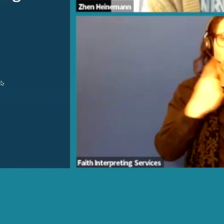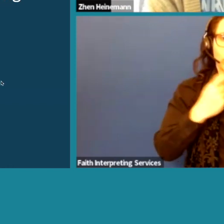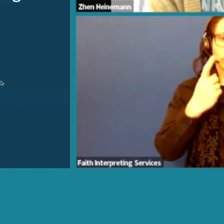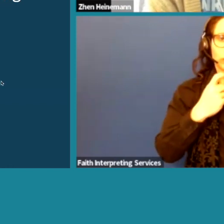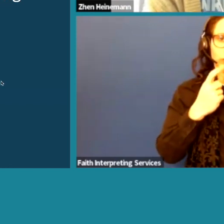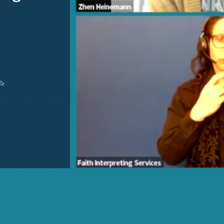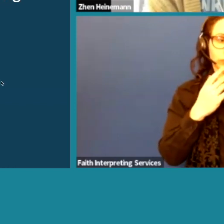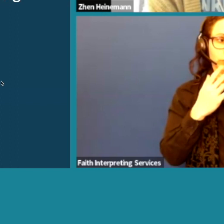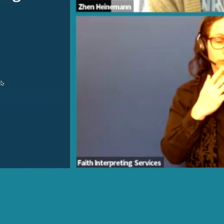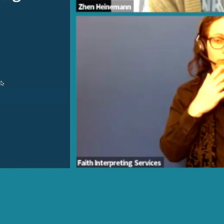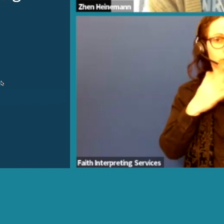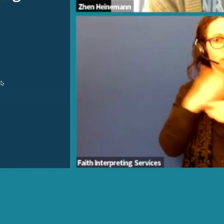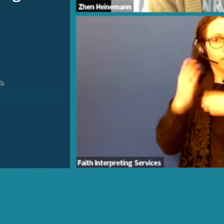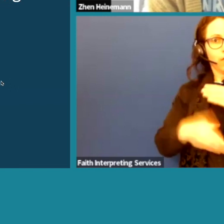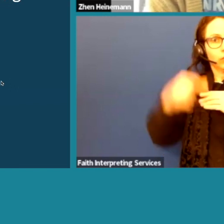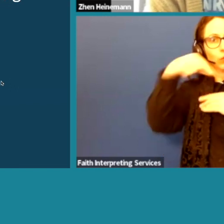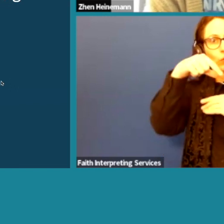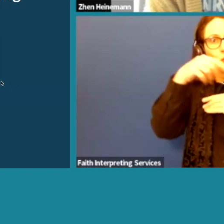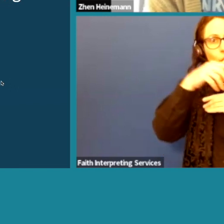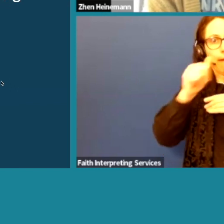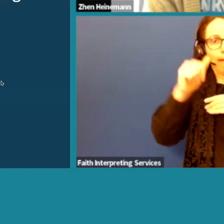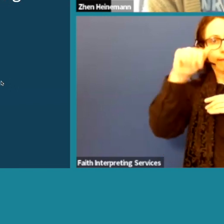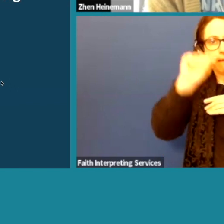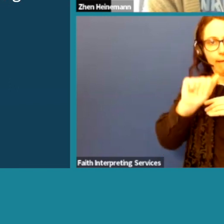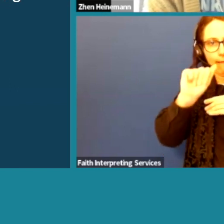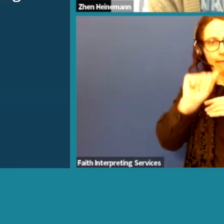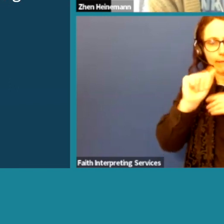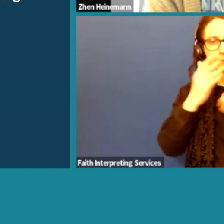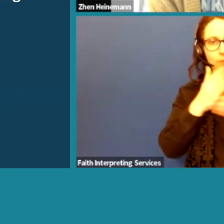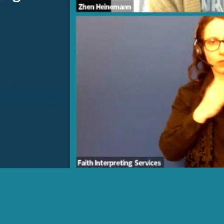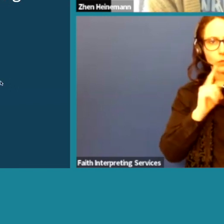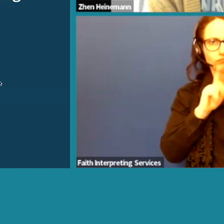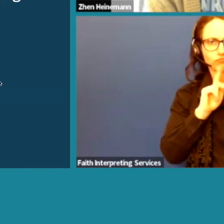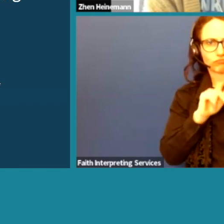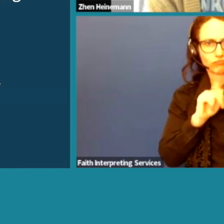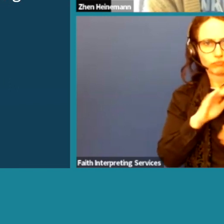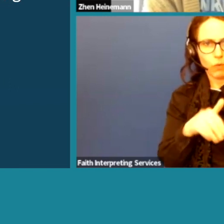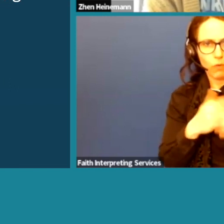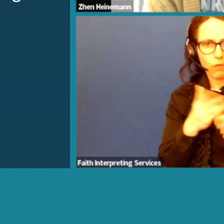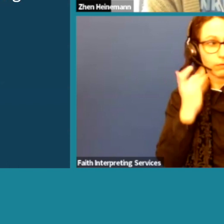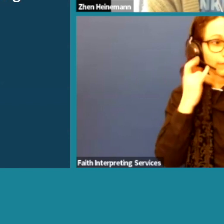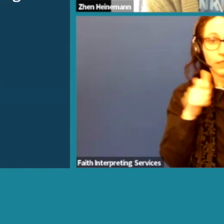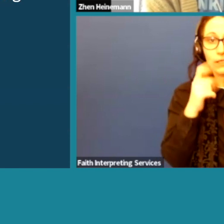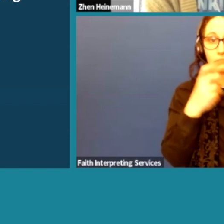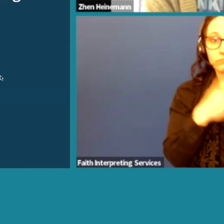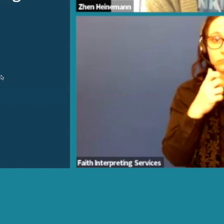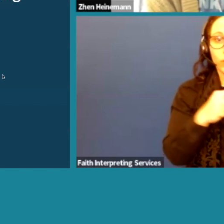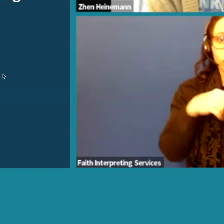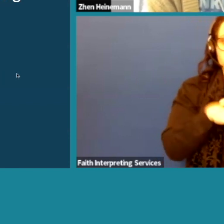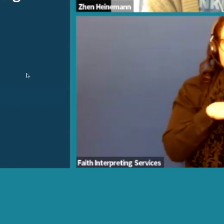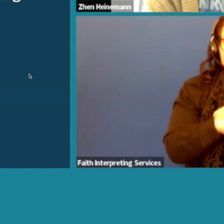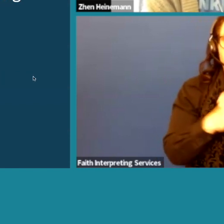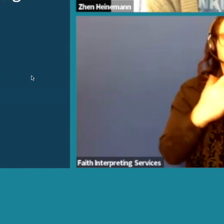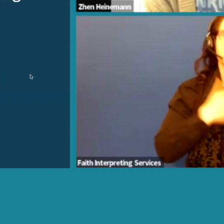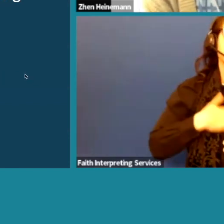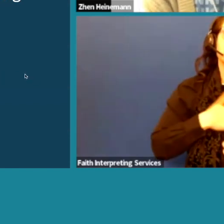section at the end of the panel discussion. If you have any issues with accessibility, please reach out via the chat. If